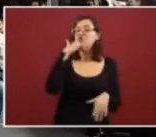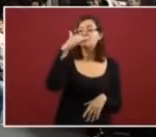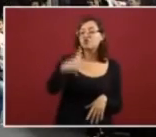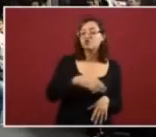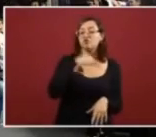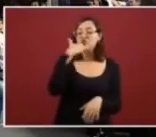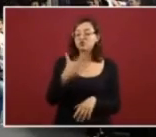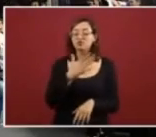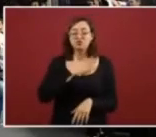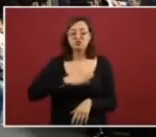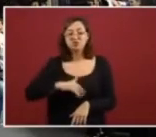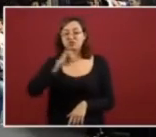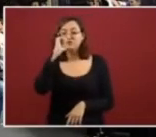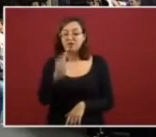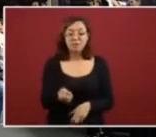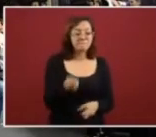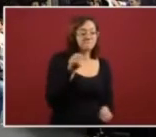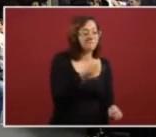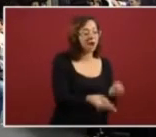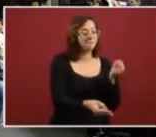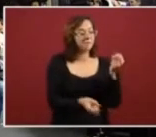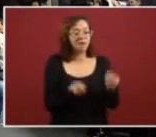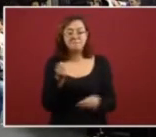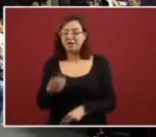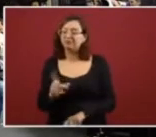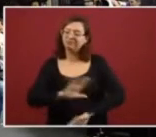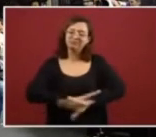Of corruption. Injusticias, de and injustice.